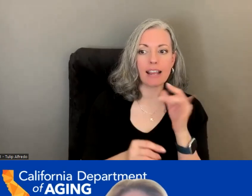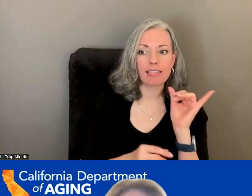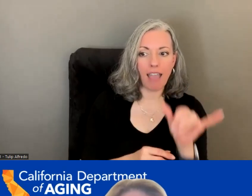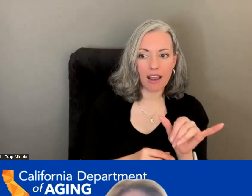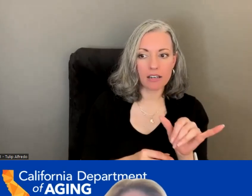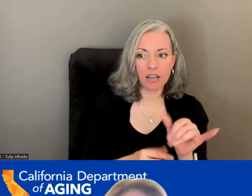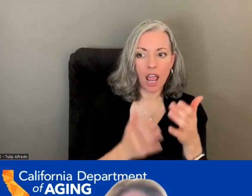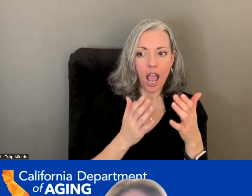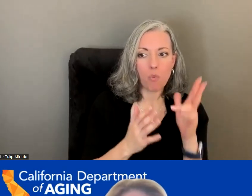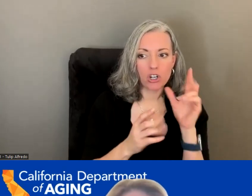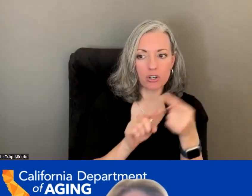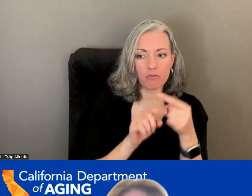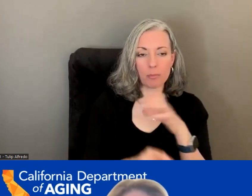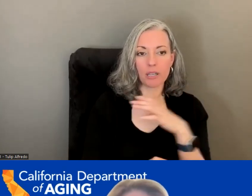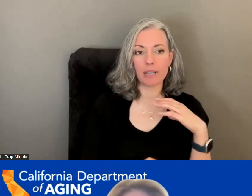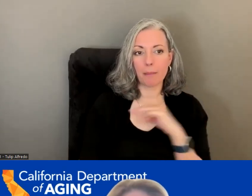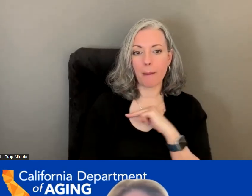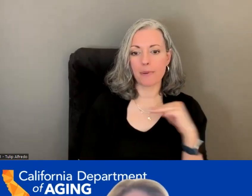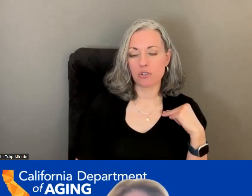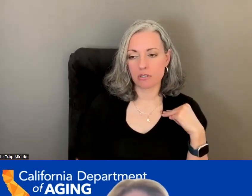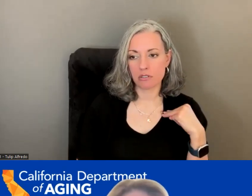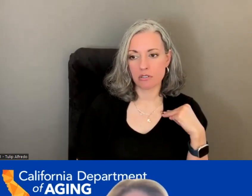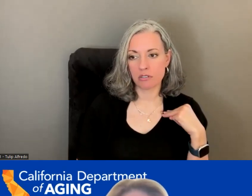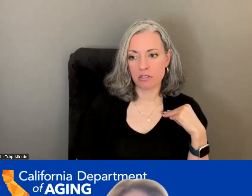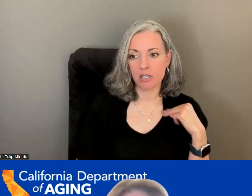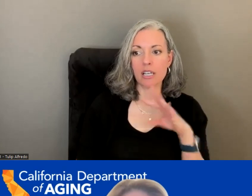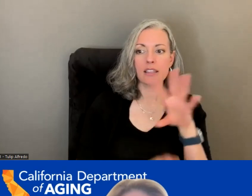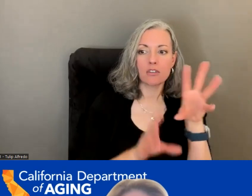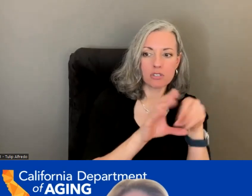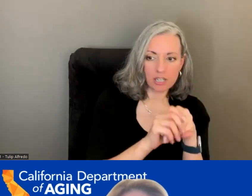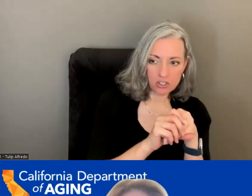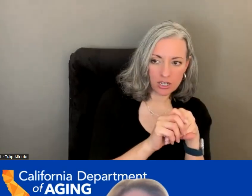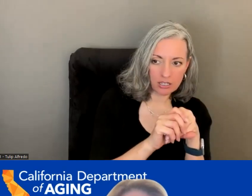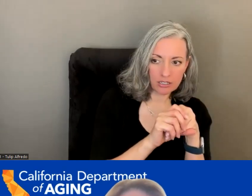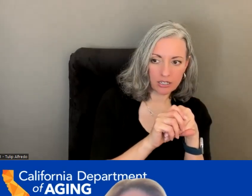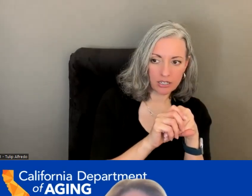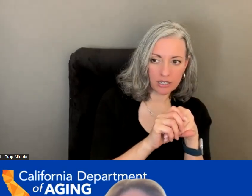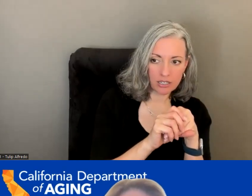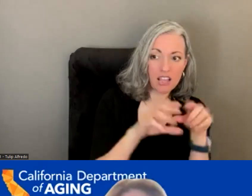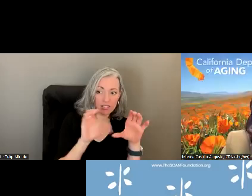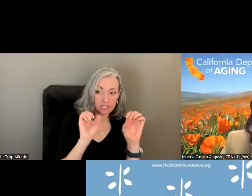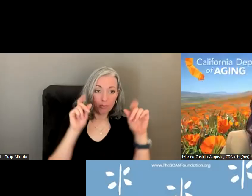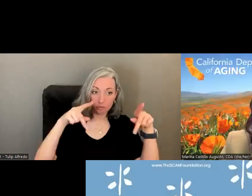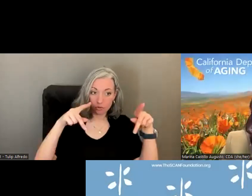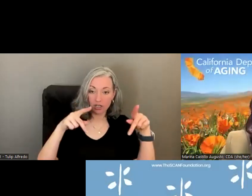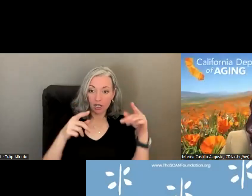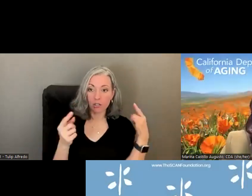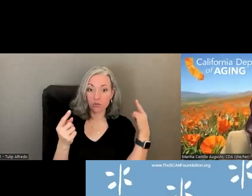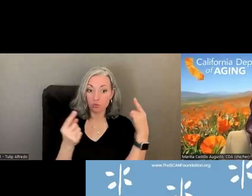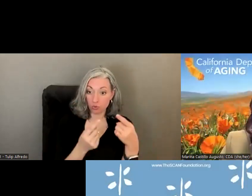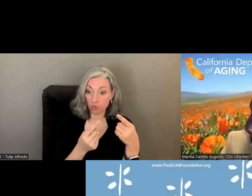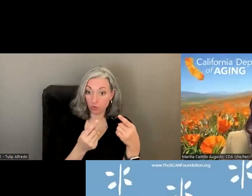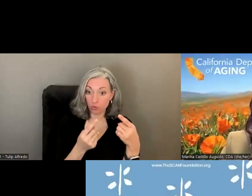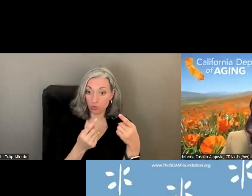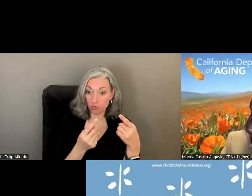I want to hear from committee members, is the intersectionality that, this is an opportunity to